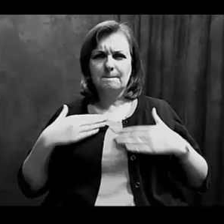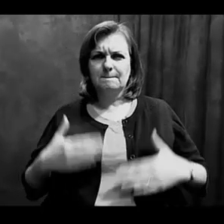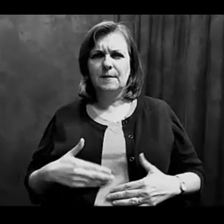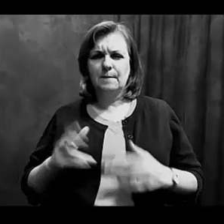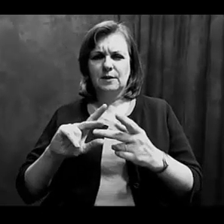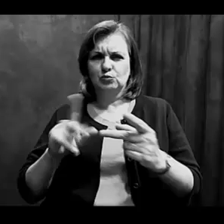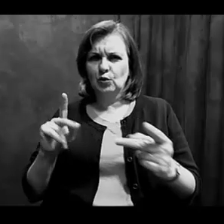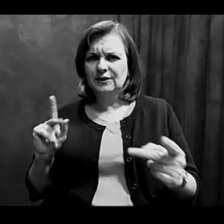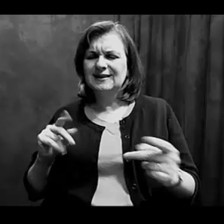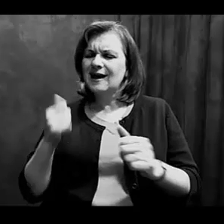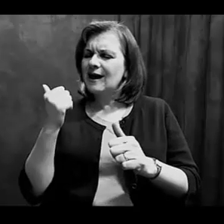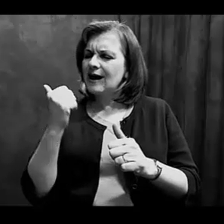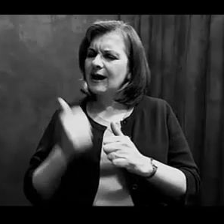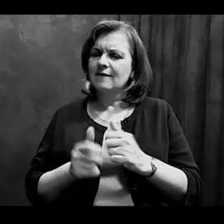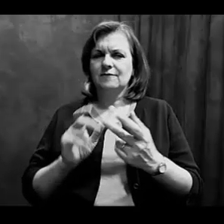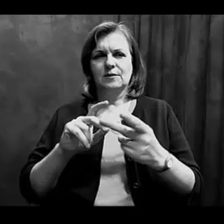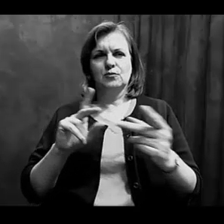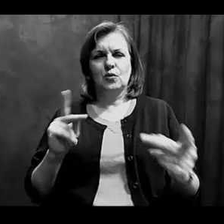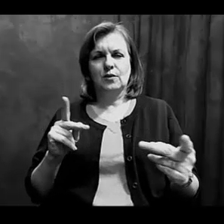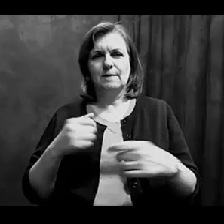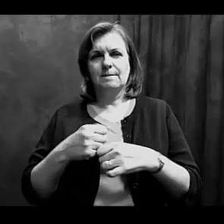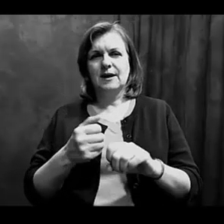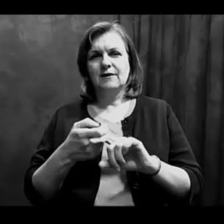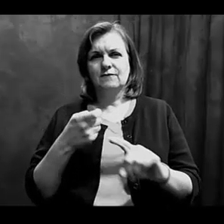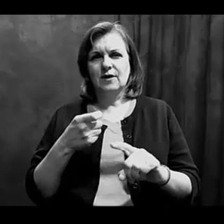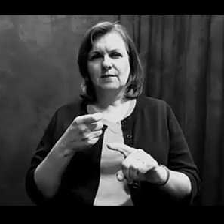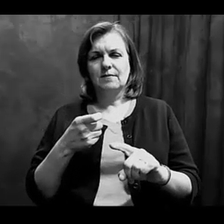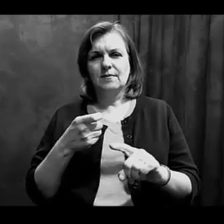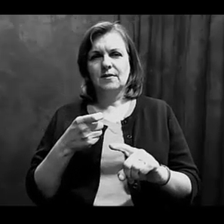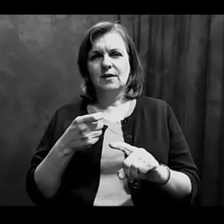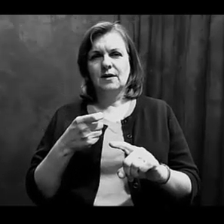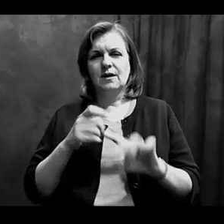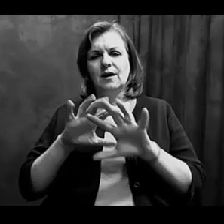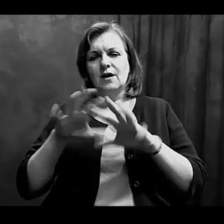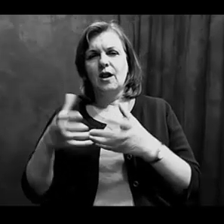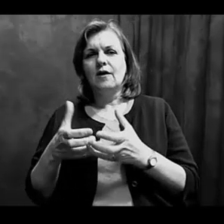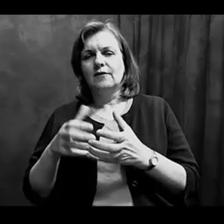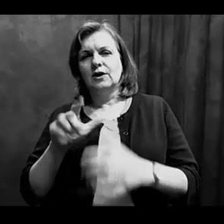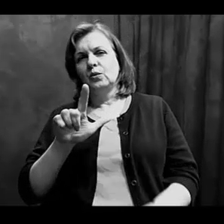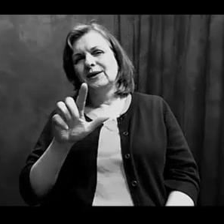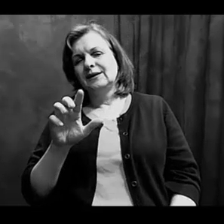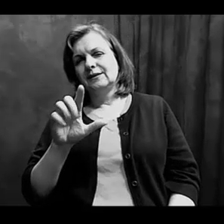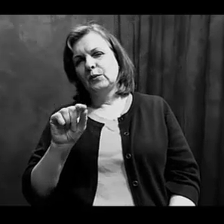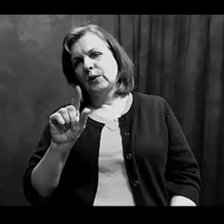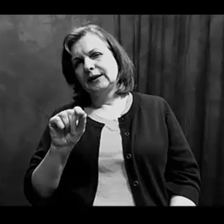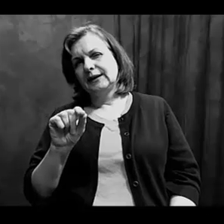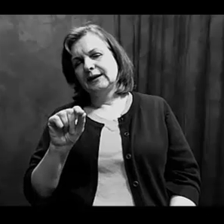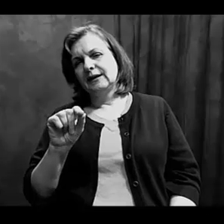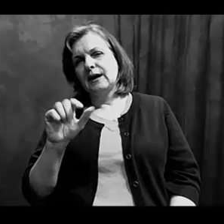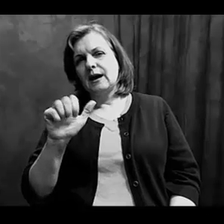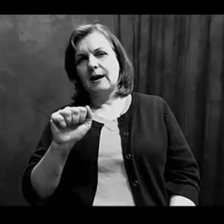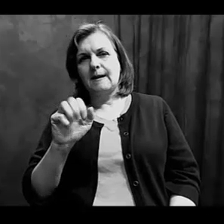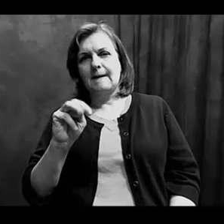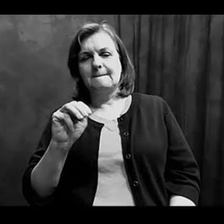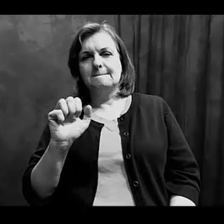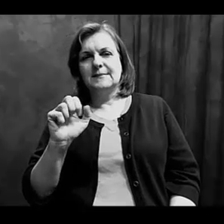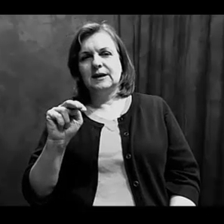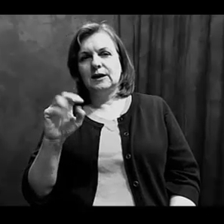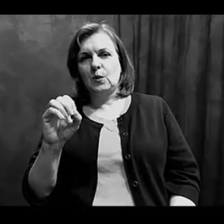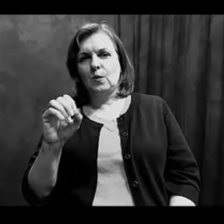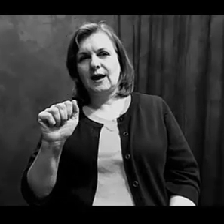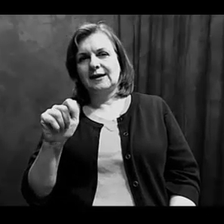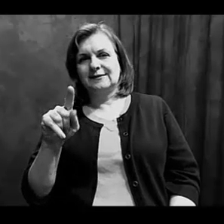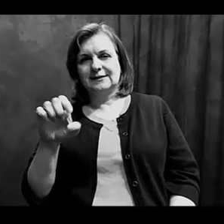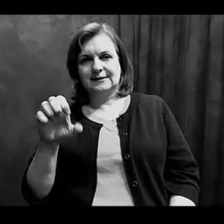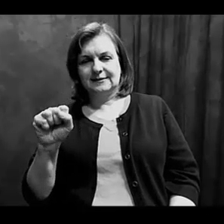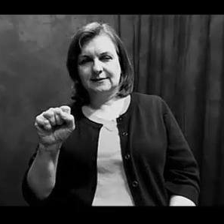for example, all of the proteins in your body, every single one of them, are made from 20 amino